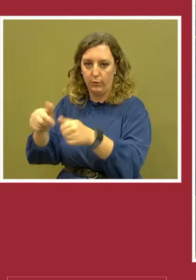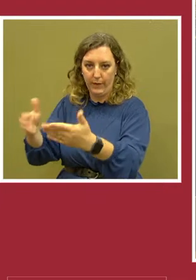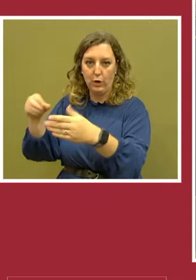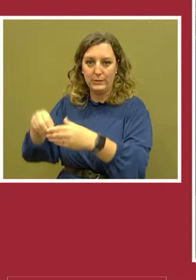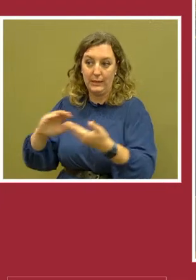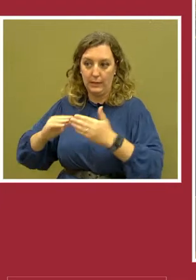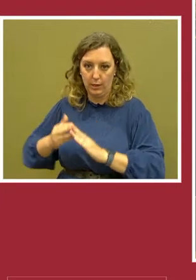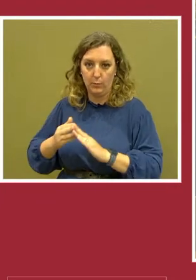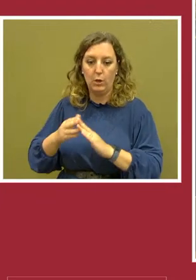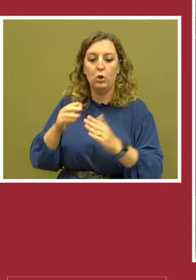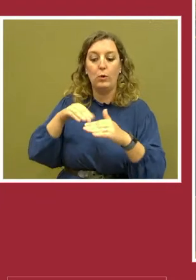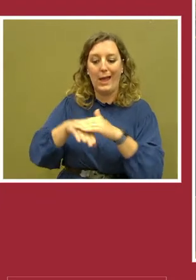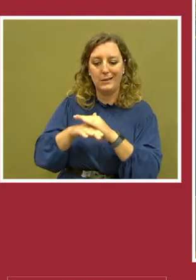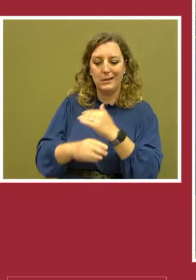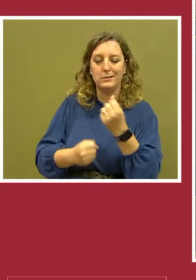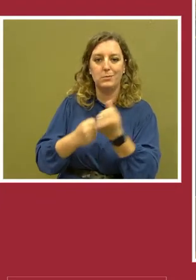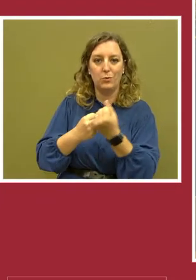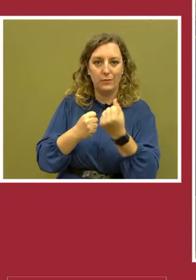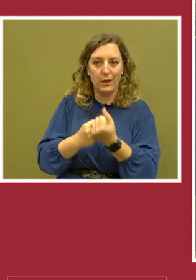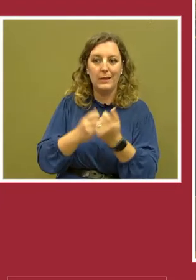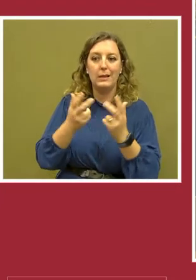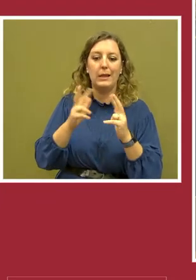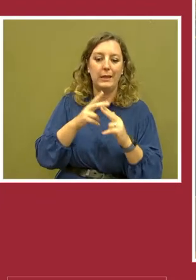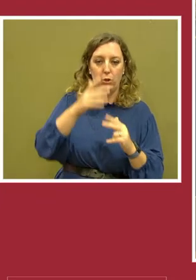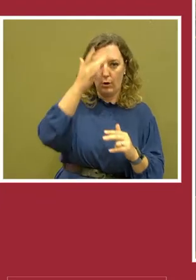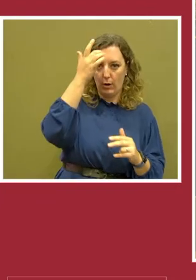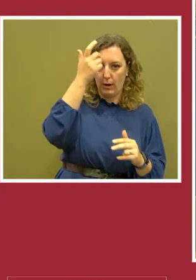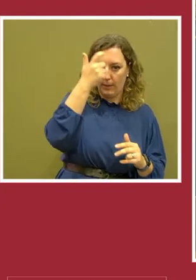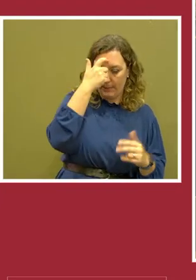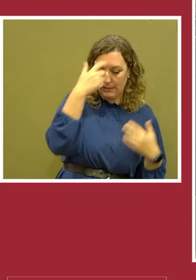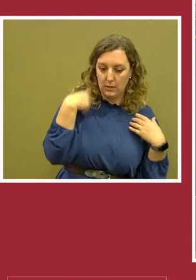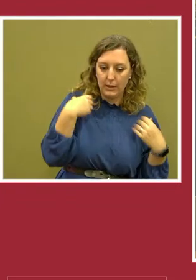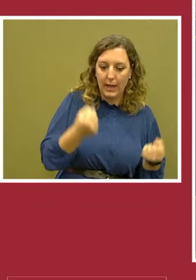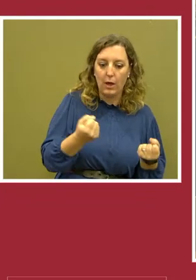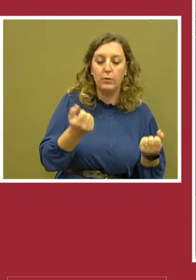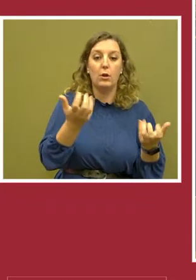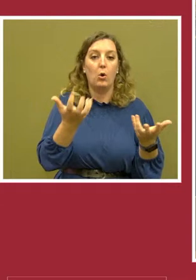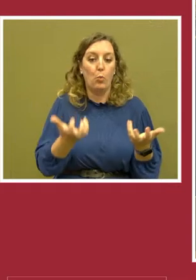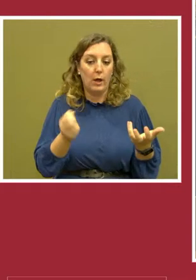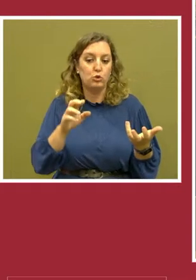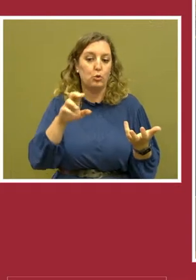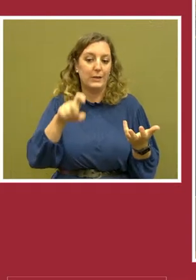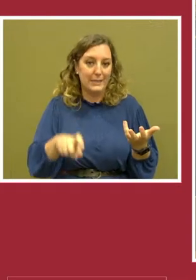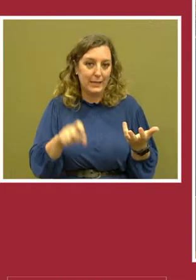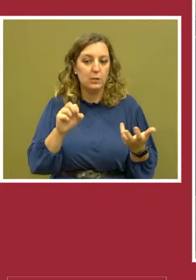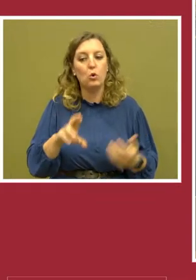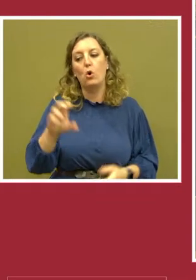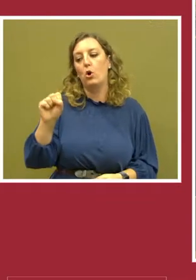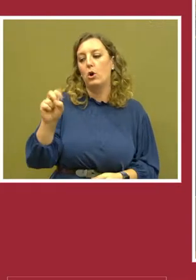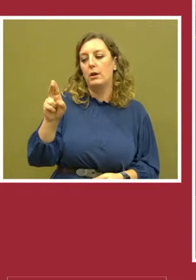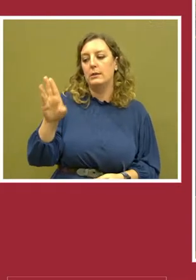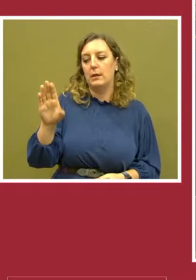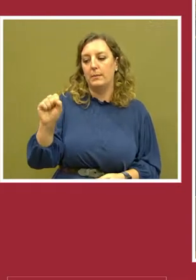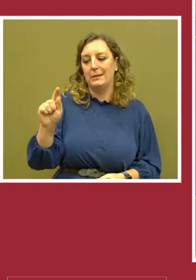supporting folks in with either mental health concerns, needs or wants, support or substance